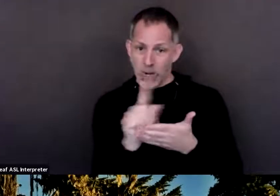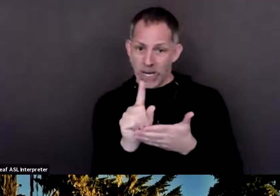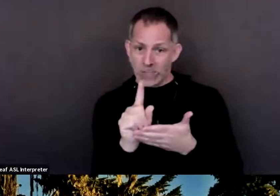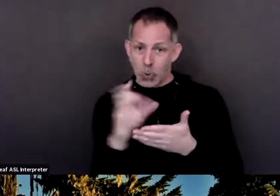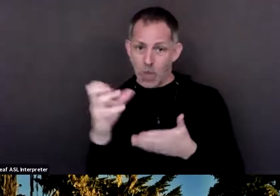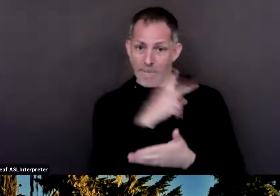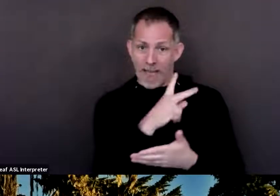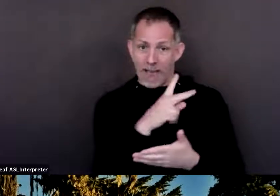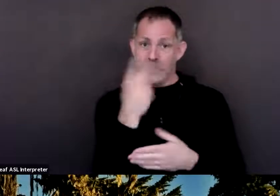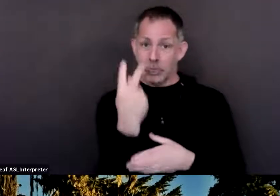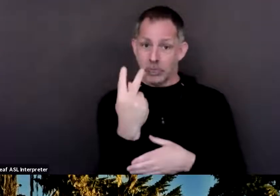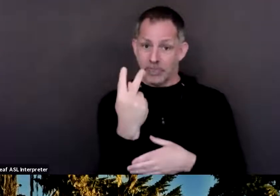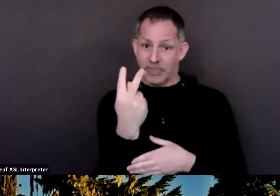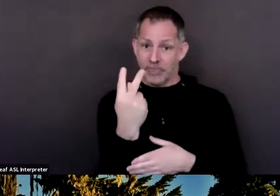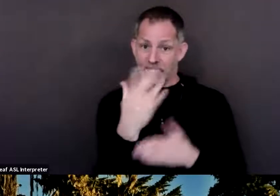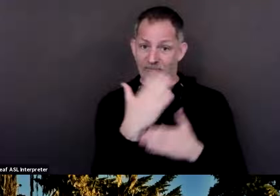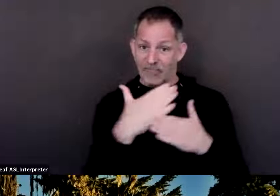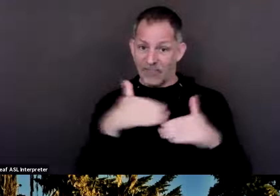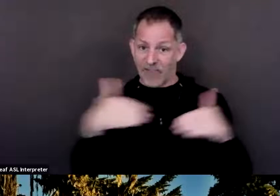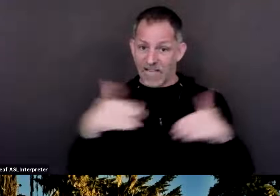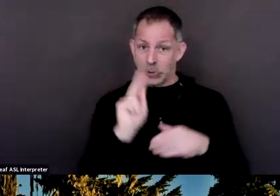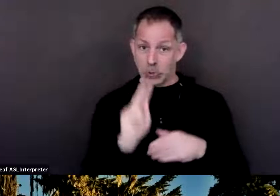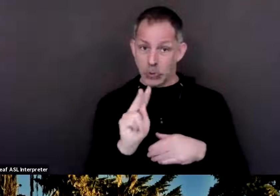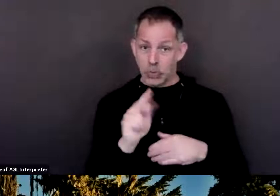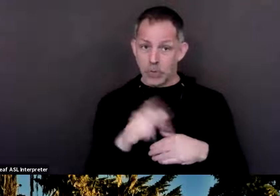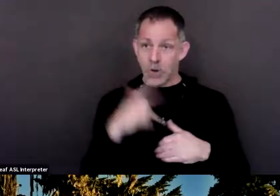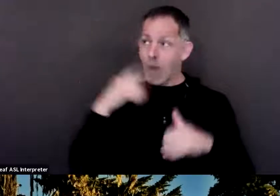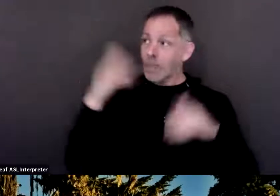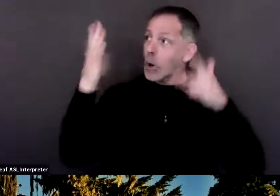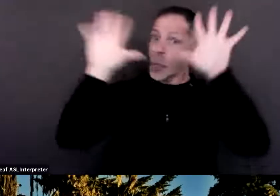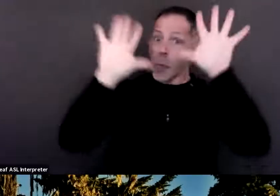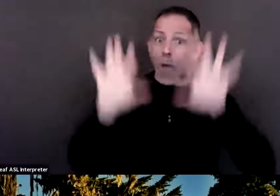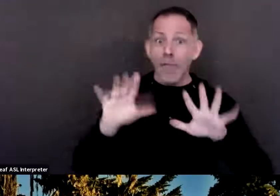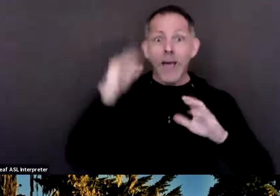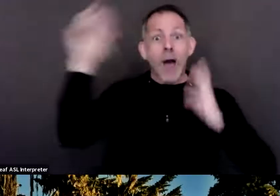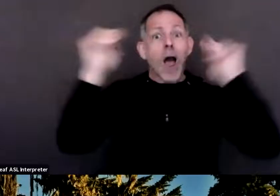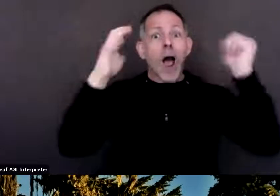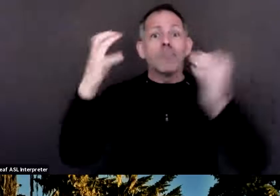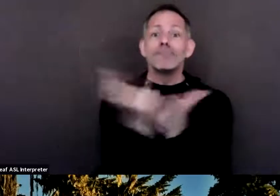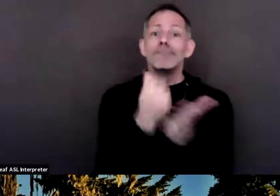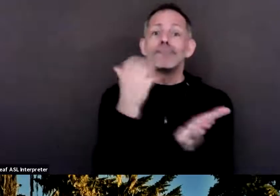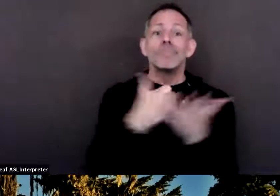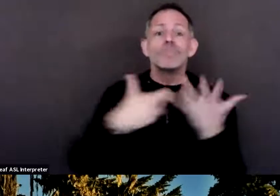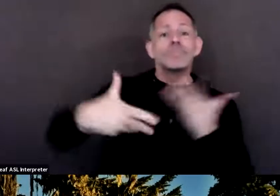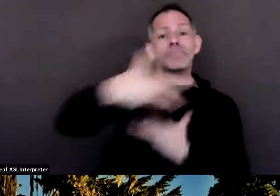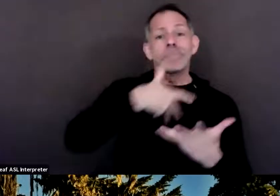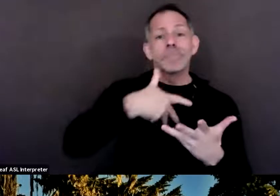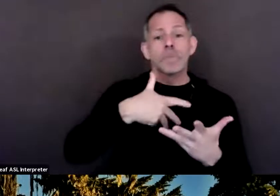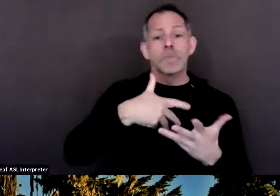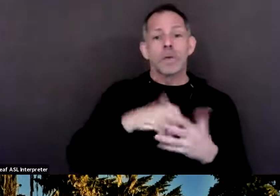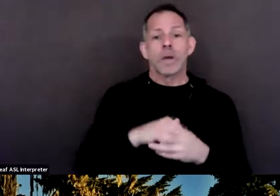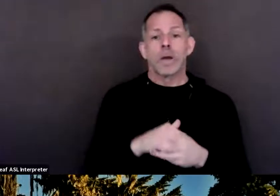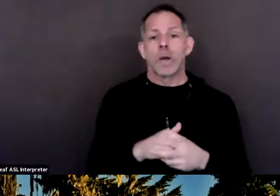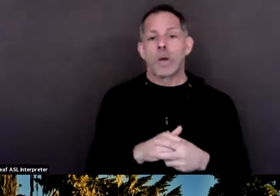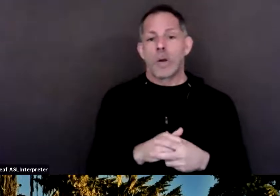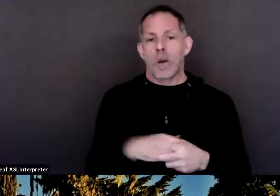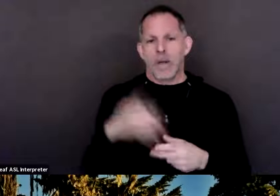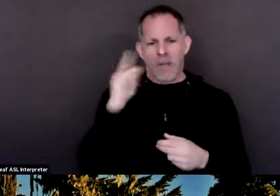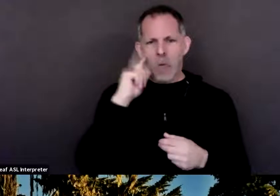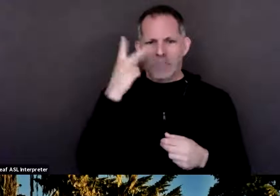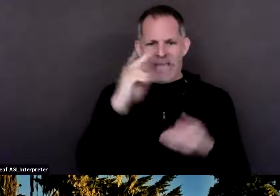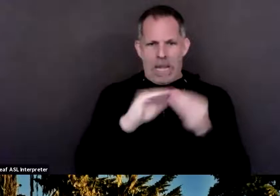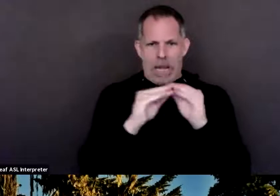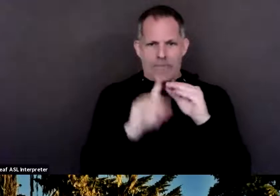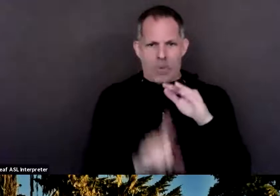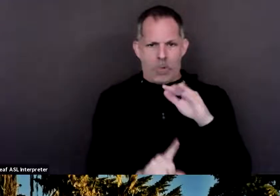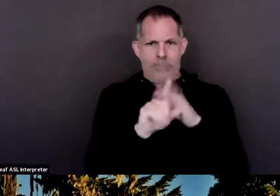good weather we've had this week, people are getting outdoors, but we've seen previous spikes and peaks be rather sharp,